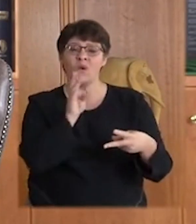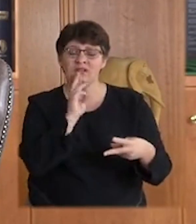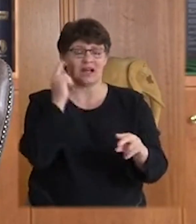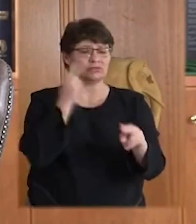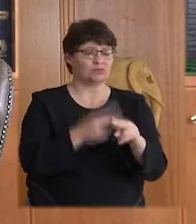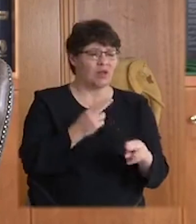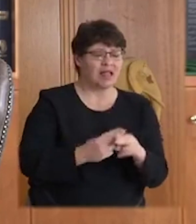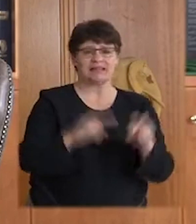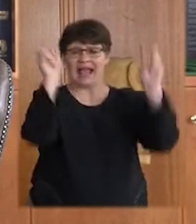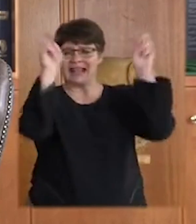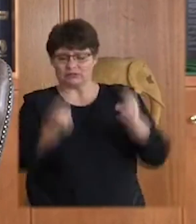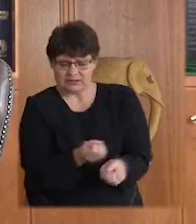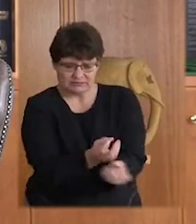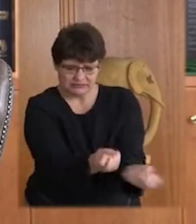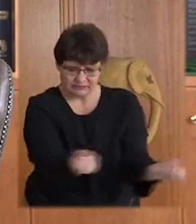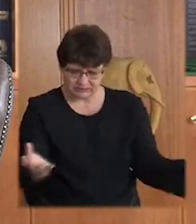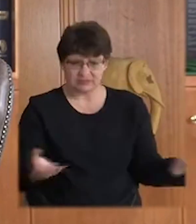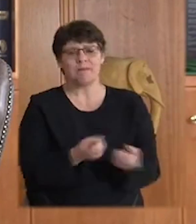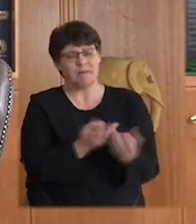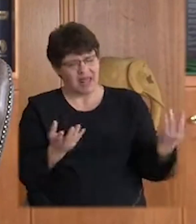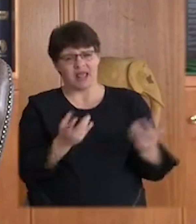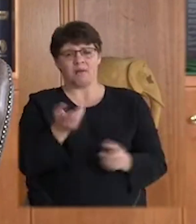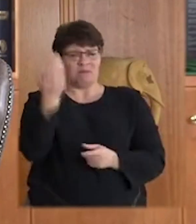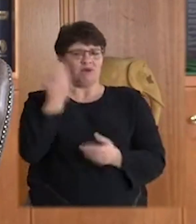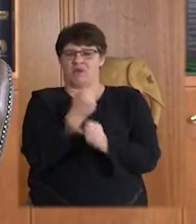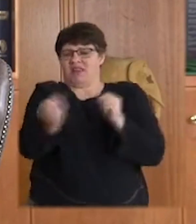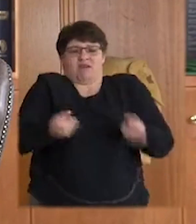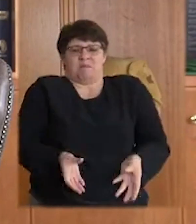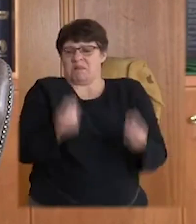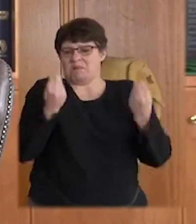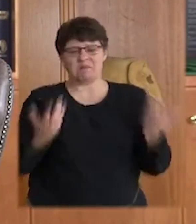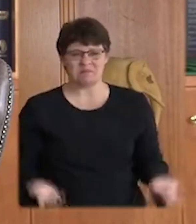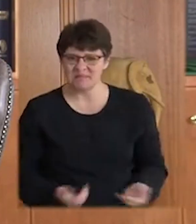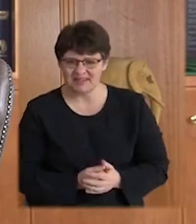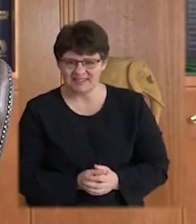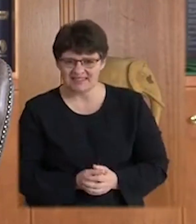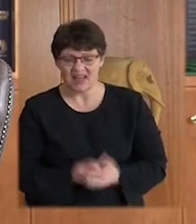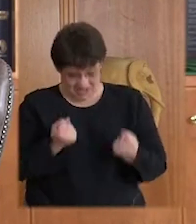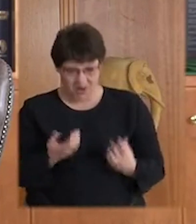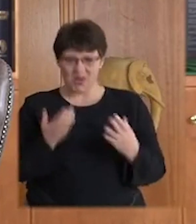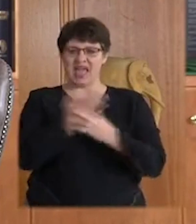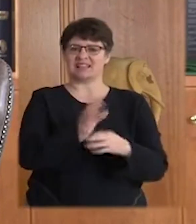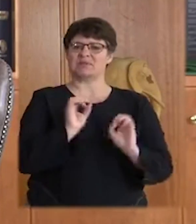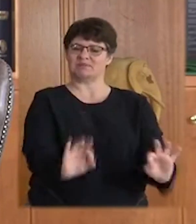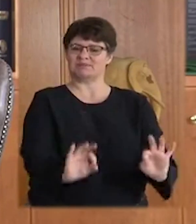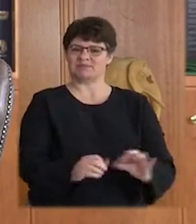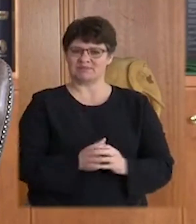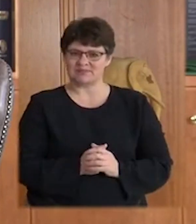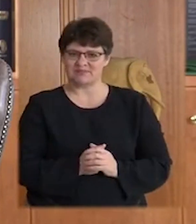sanitation, and electricity to many South Africans who never had access to such